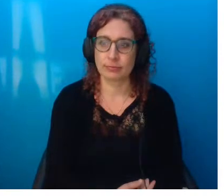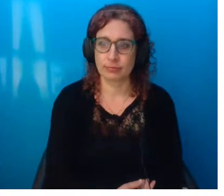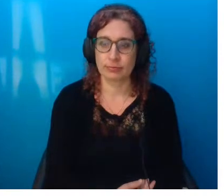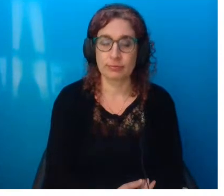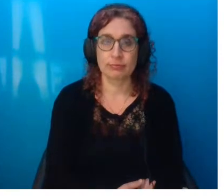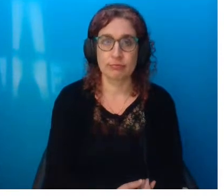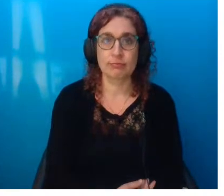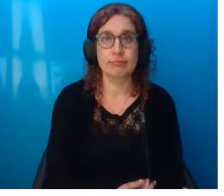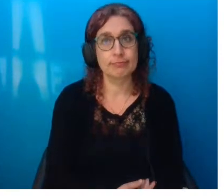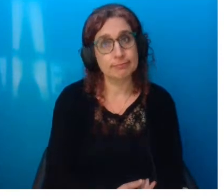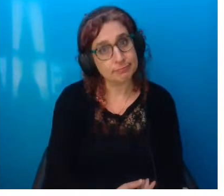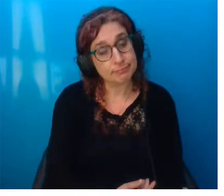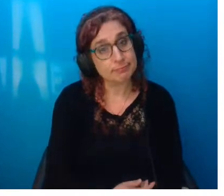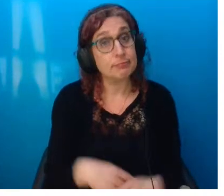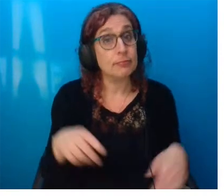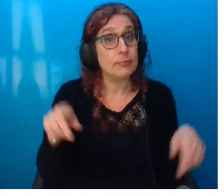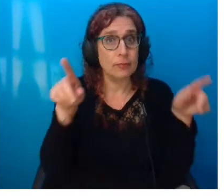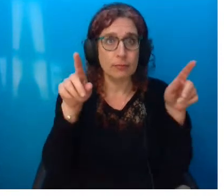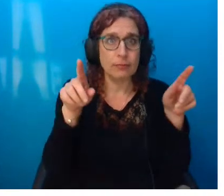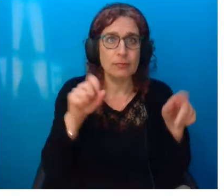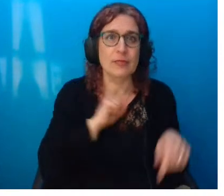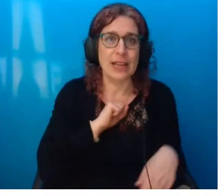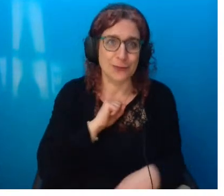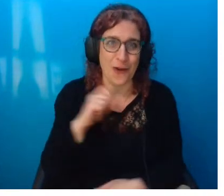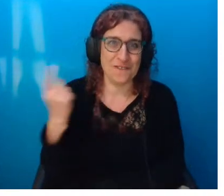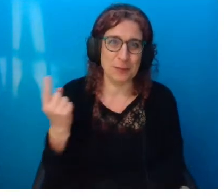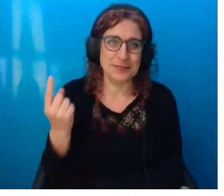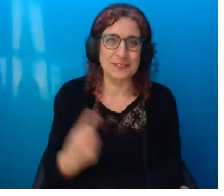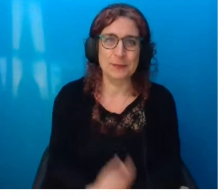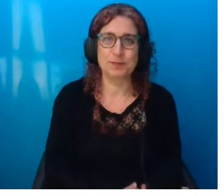Interestingly, it can also modify